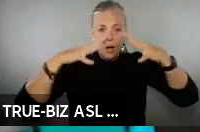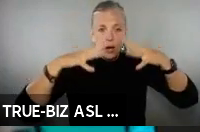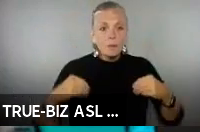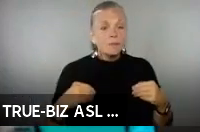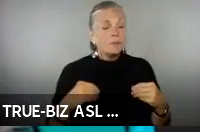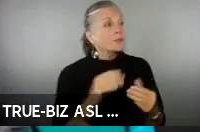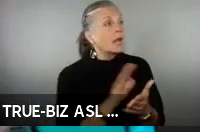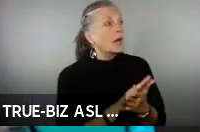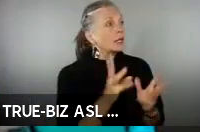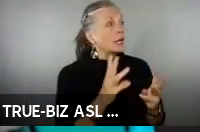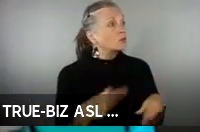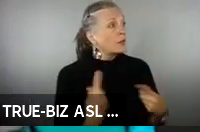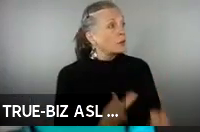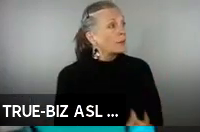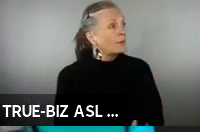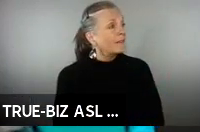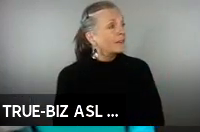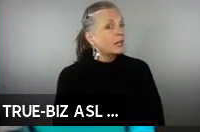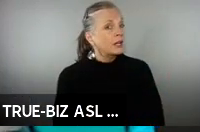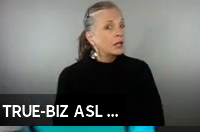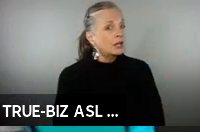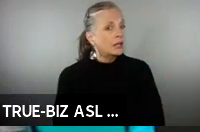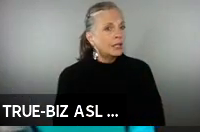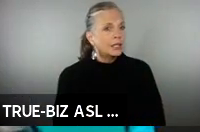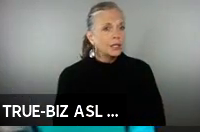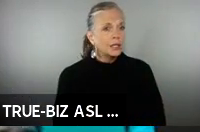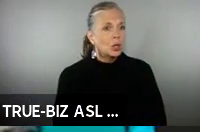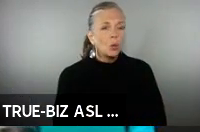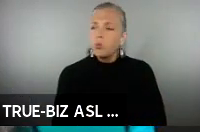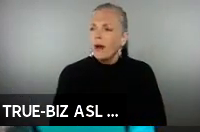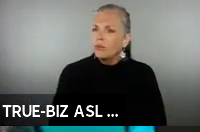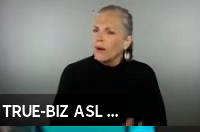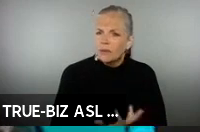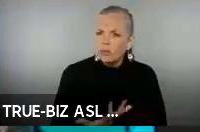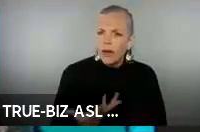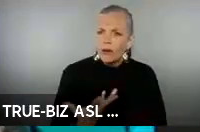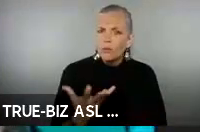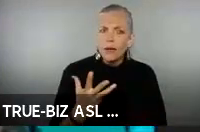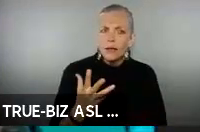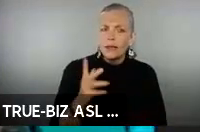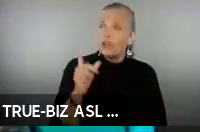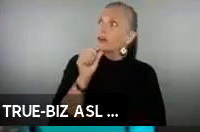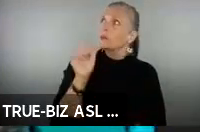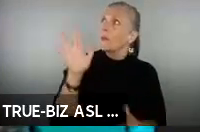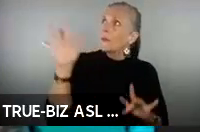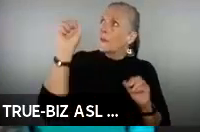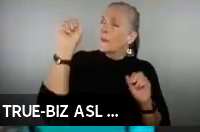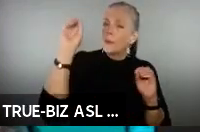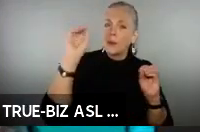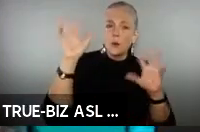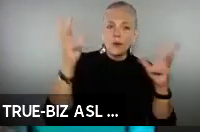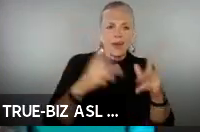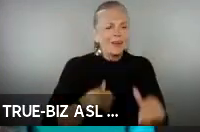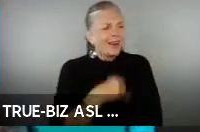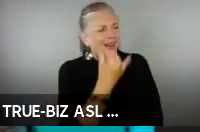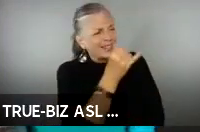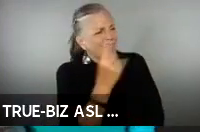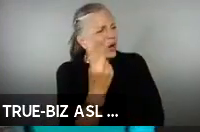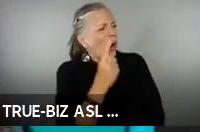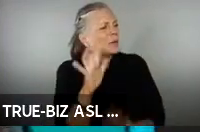nice weather we've been having. Weather we've been having what? Well, not a cloud in the sky. Nonsense. They say it's always cloudy